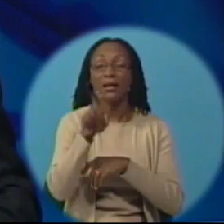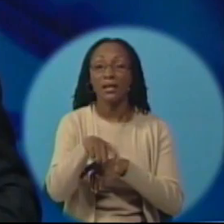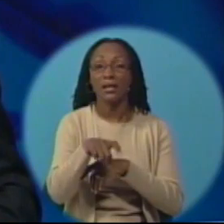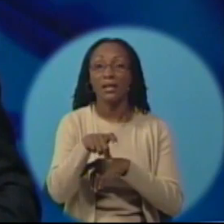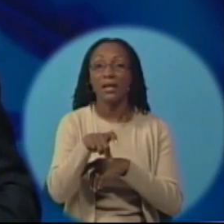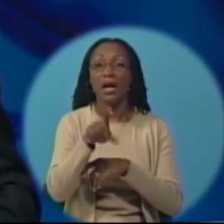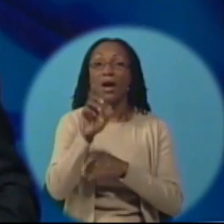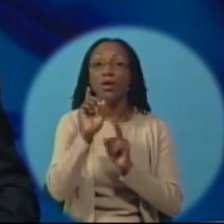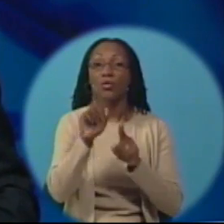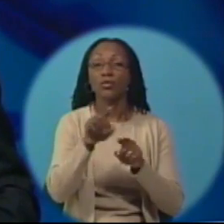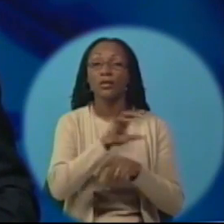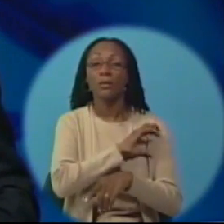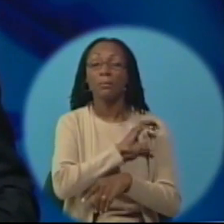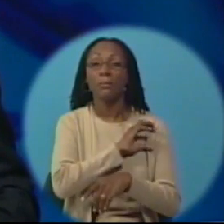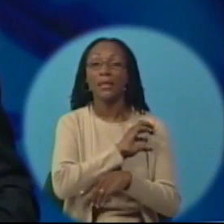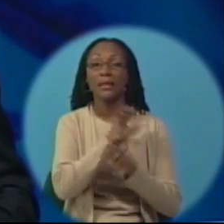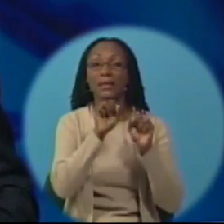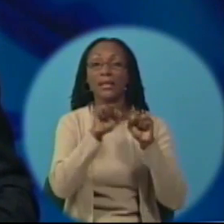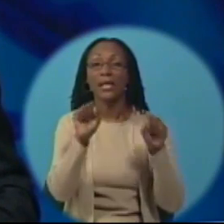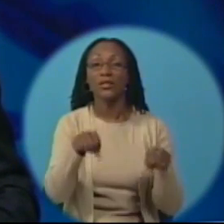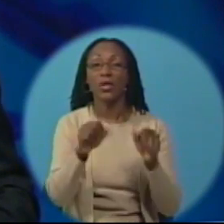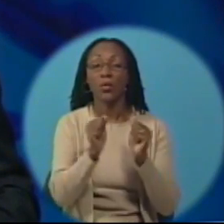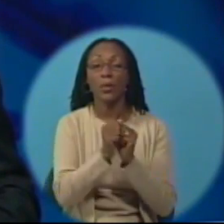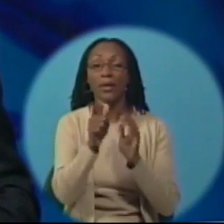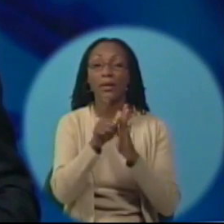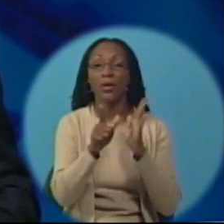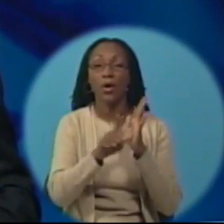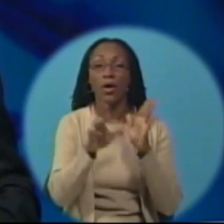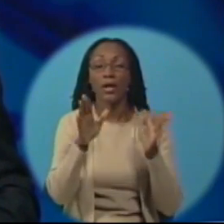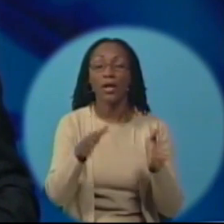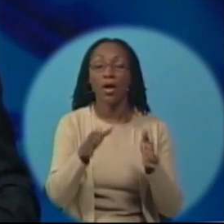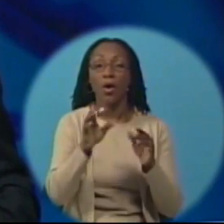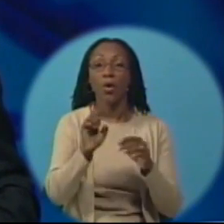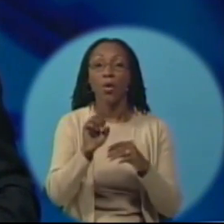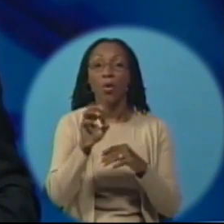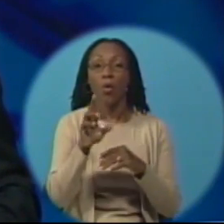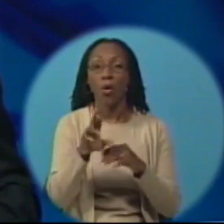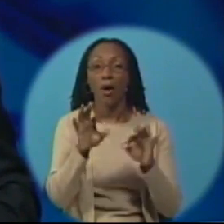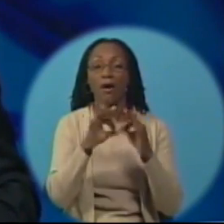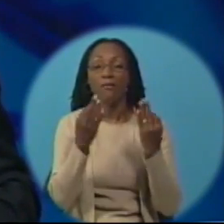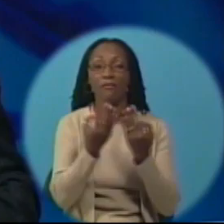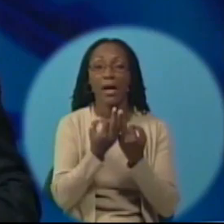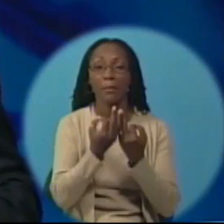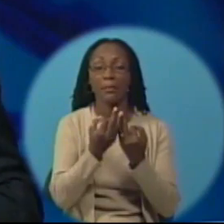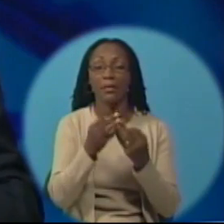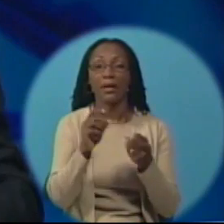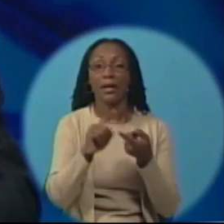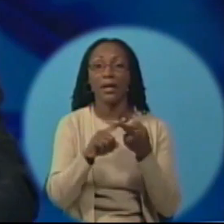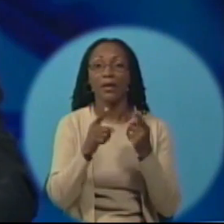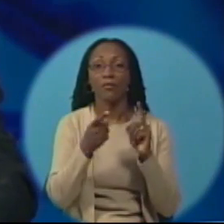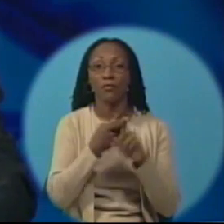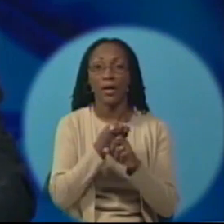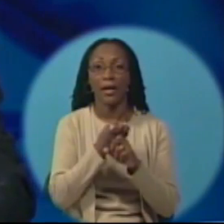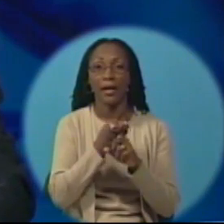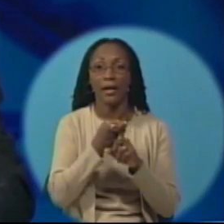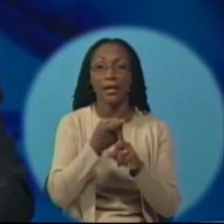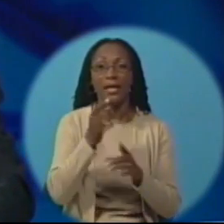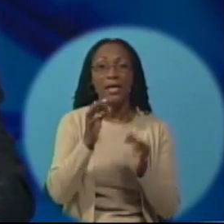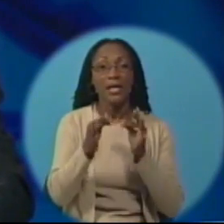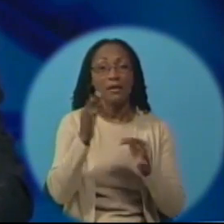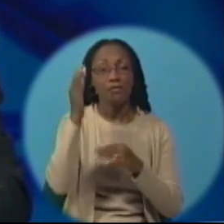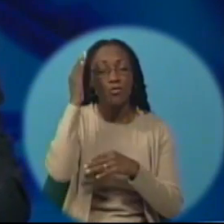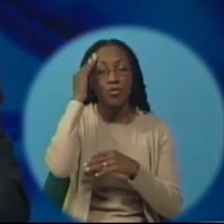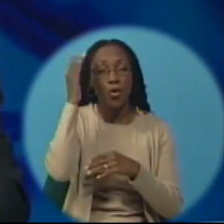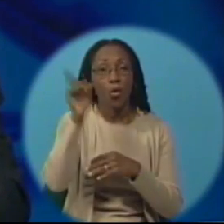to the police, each accompanied by an attorney at law or a relative. Anyone who may know the whereabouts of Brian O'Neill Small